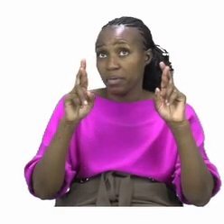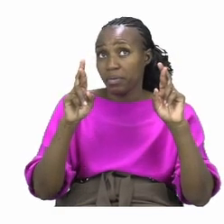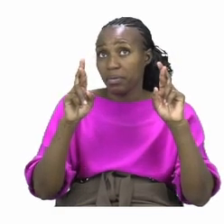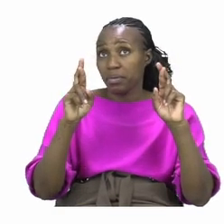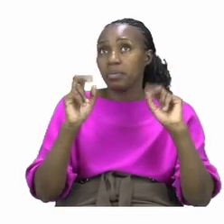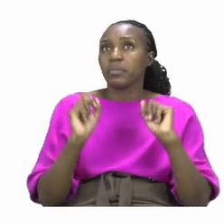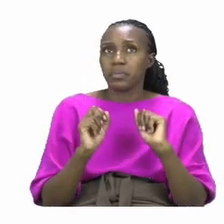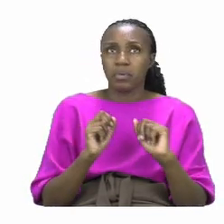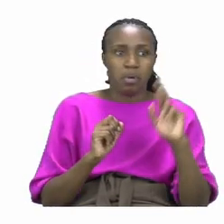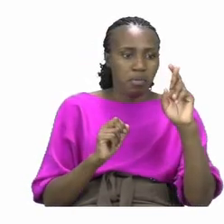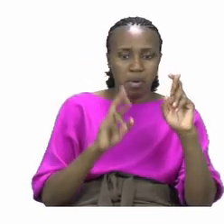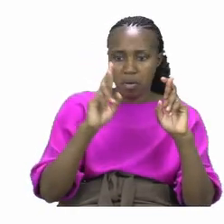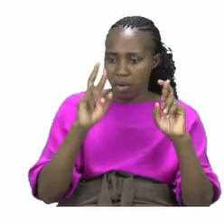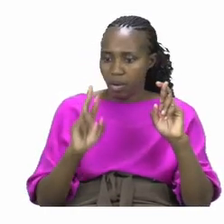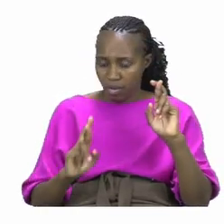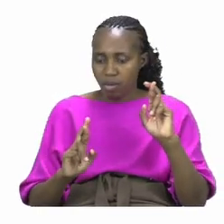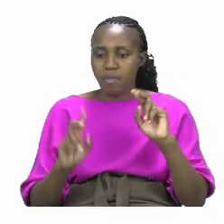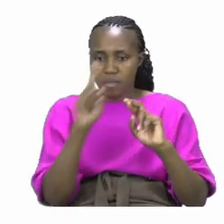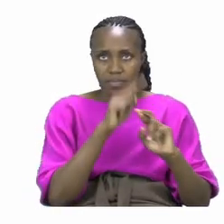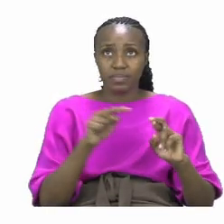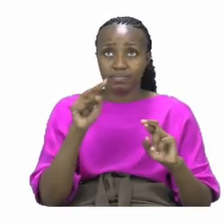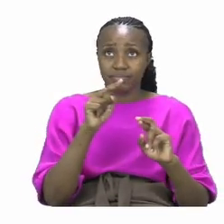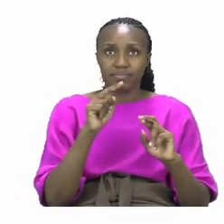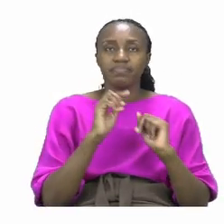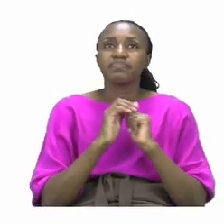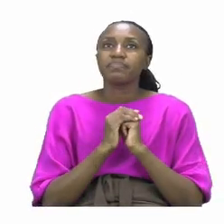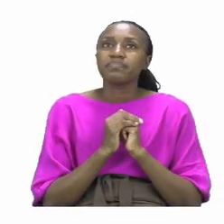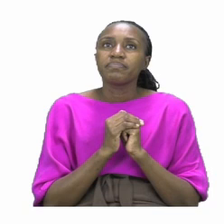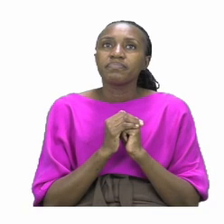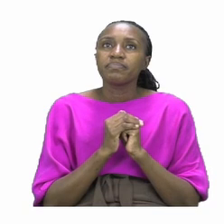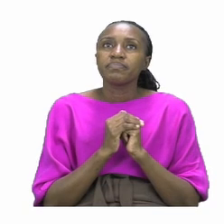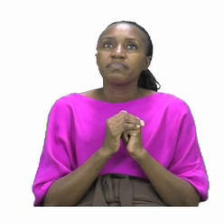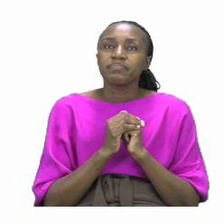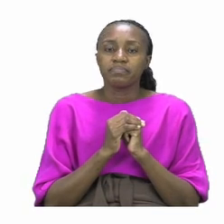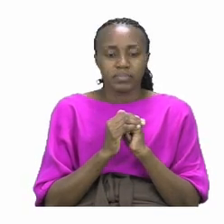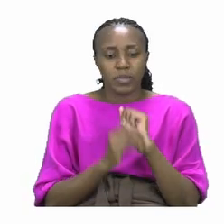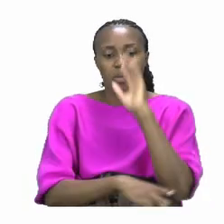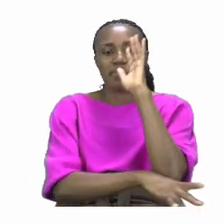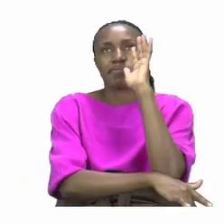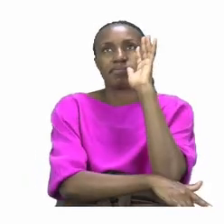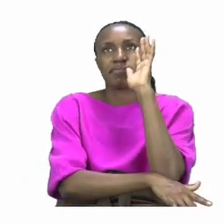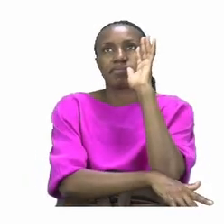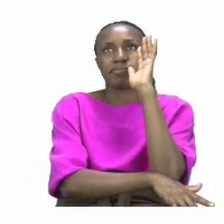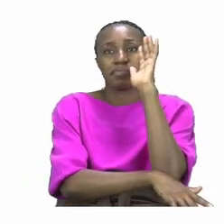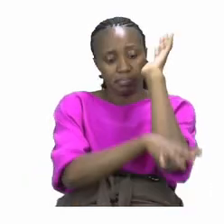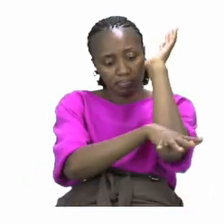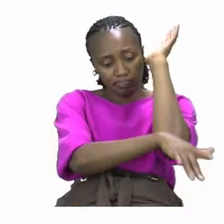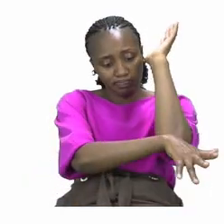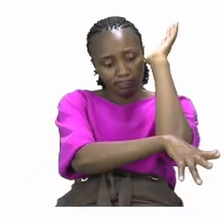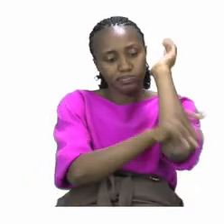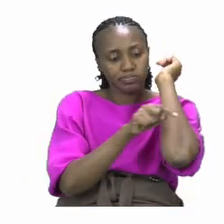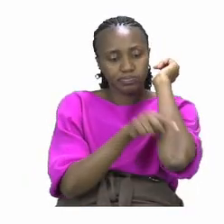and elephant. Let's try the last one, the one in the middle, roots. We will try